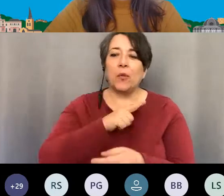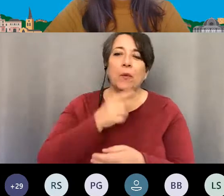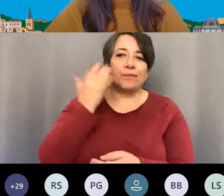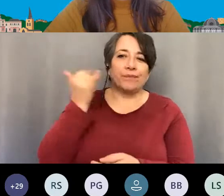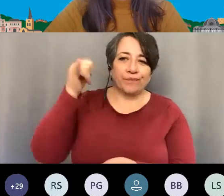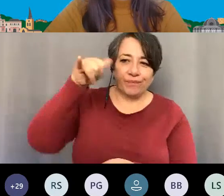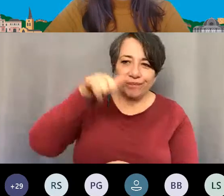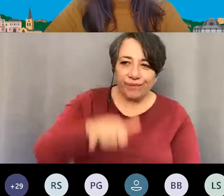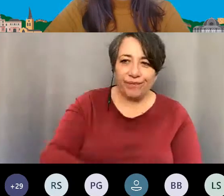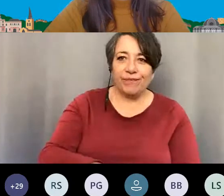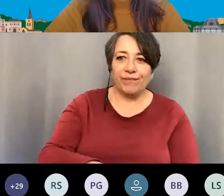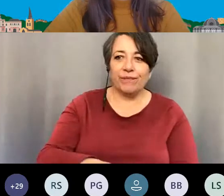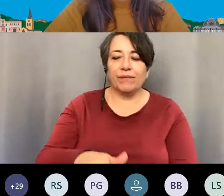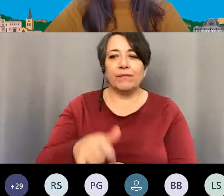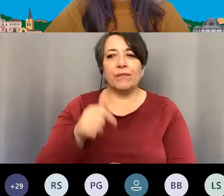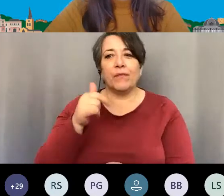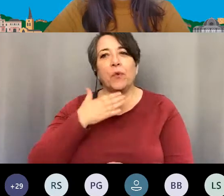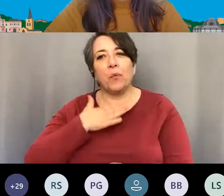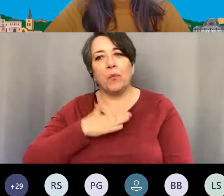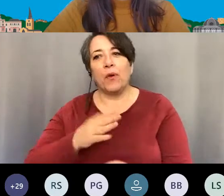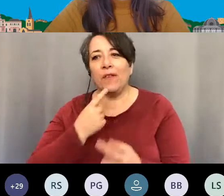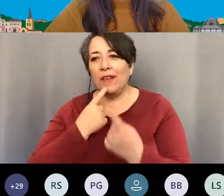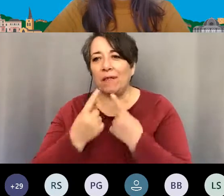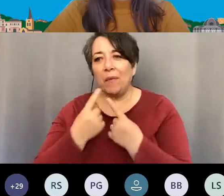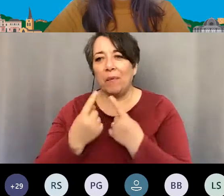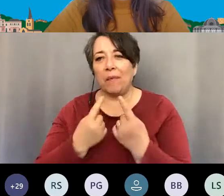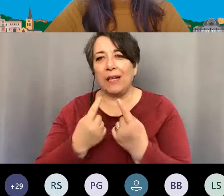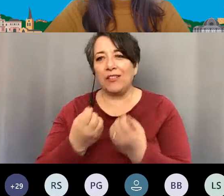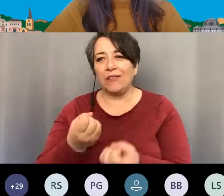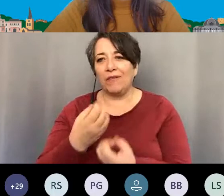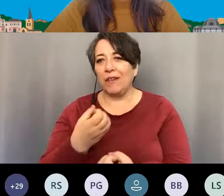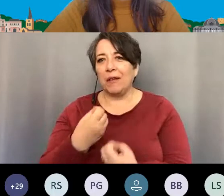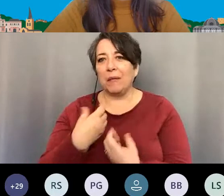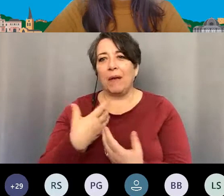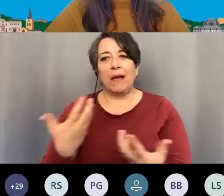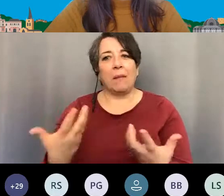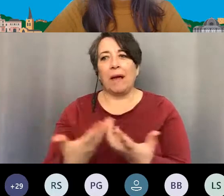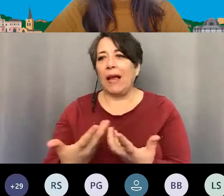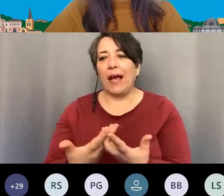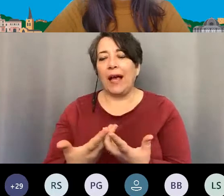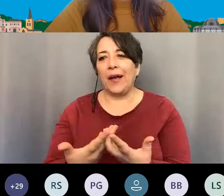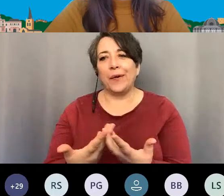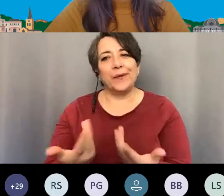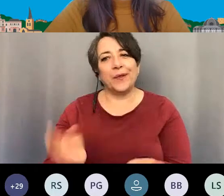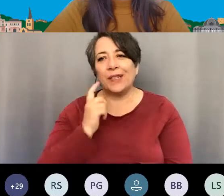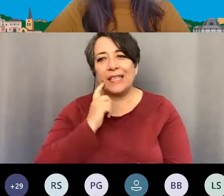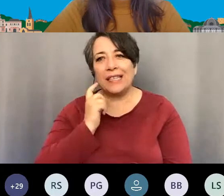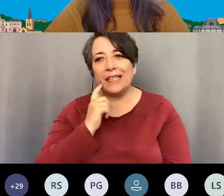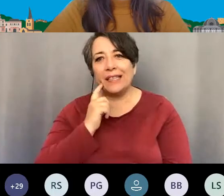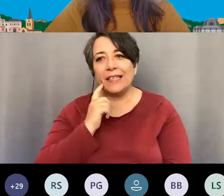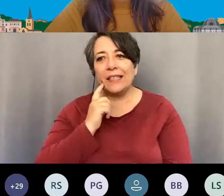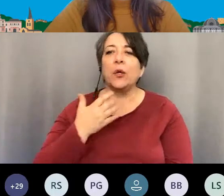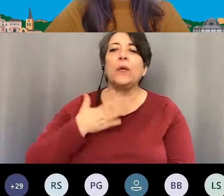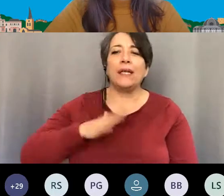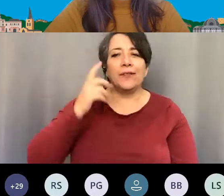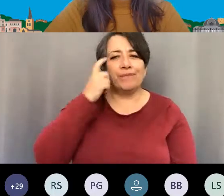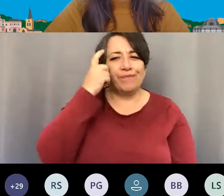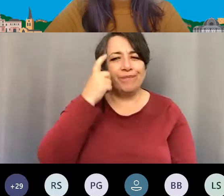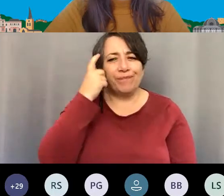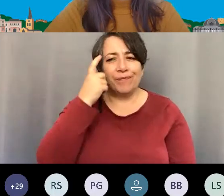that information and be able for you to be able to feed back to us is not as easy. So we've been working on that and having a think